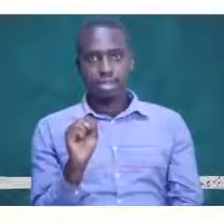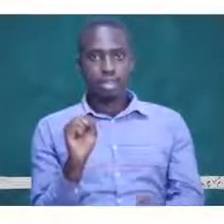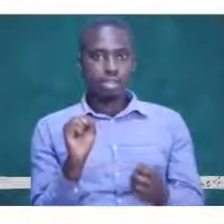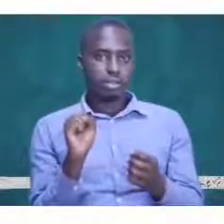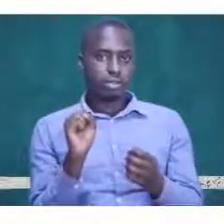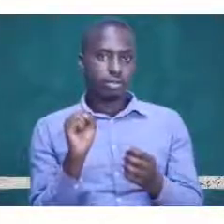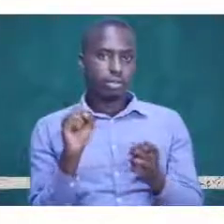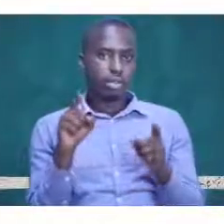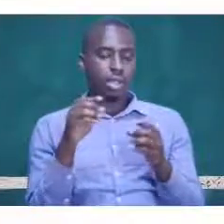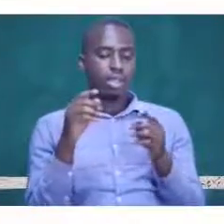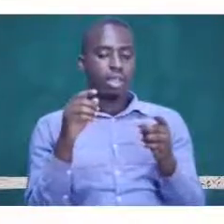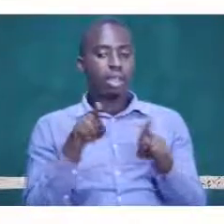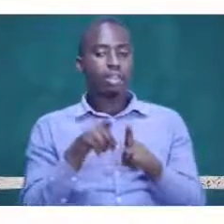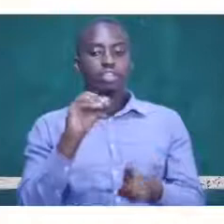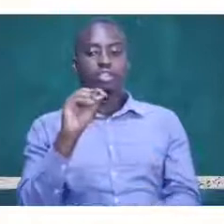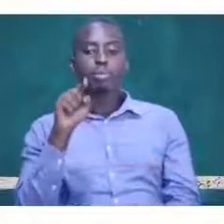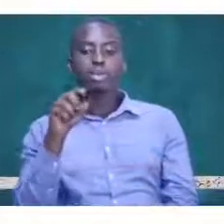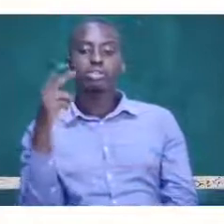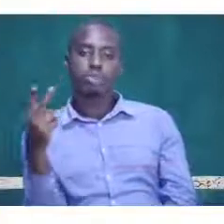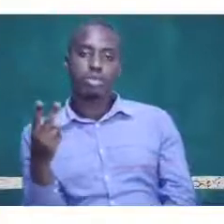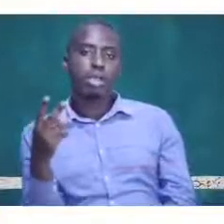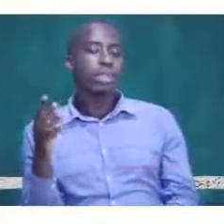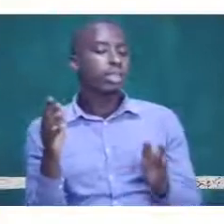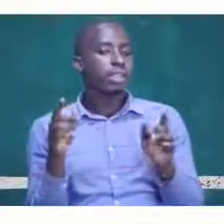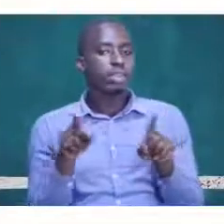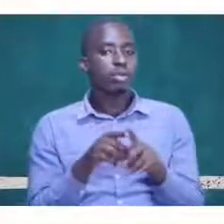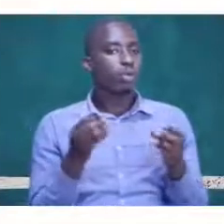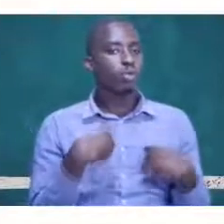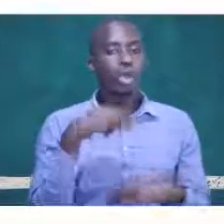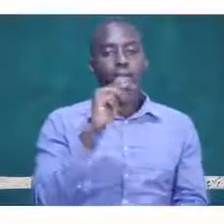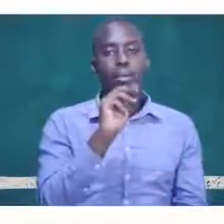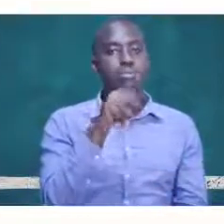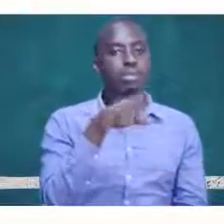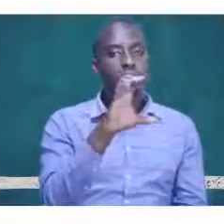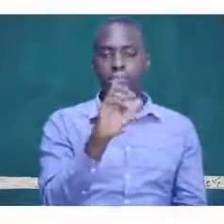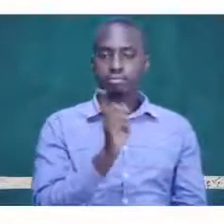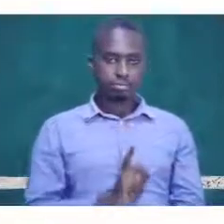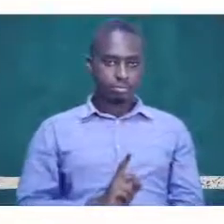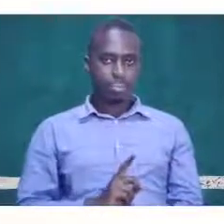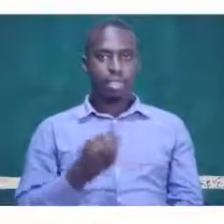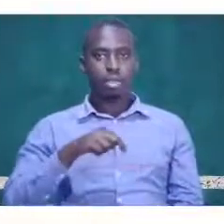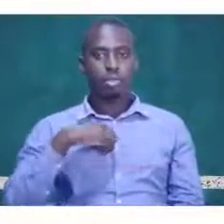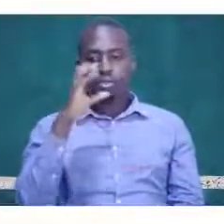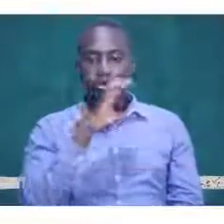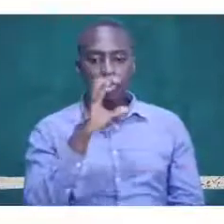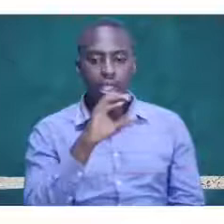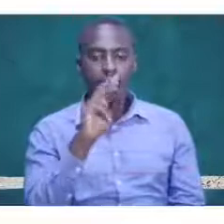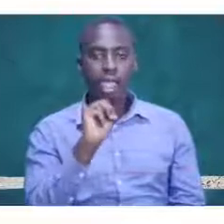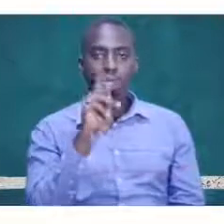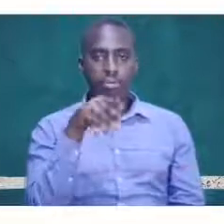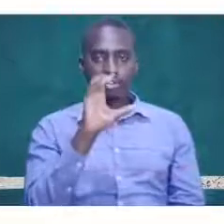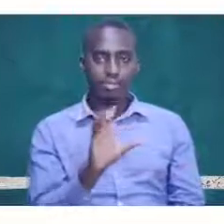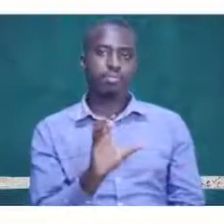marginal propensity to save is 0.2. And we are not given marginal propensity to consume. We are looking for marginal propensity to